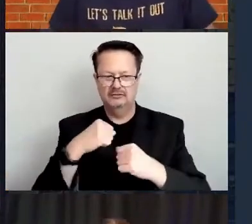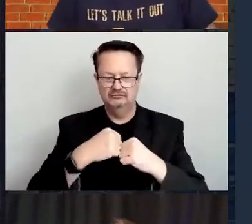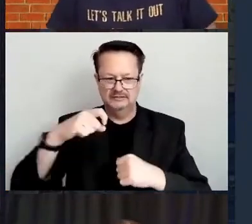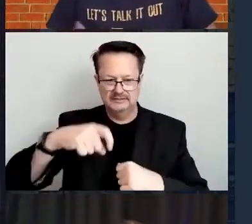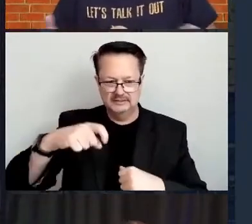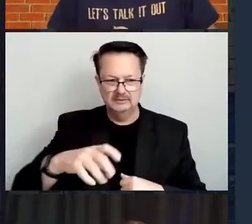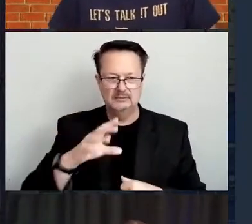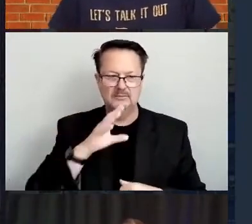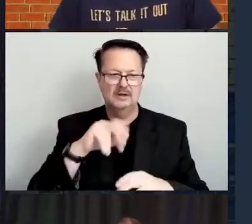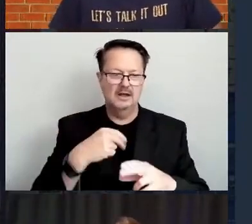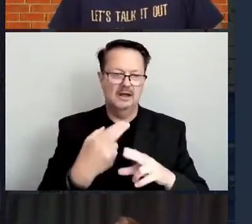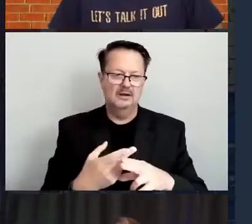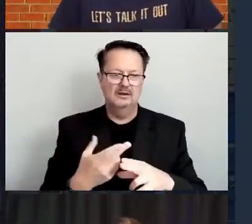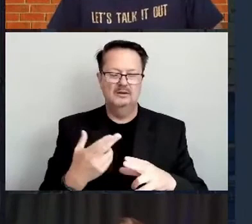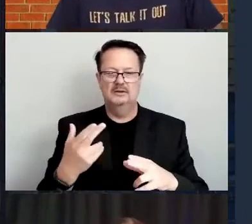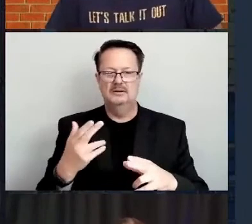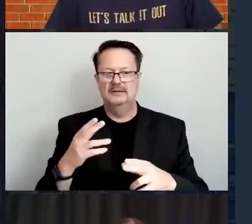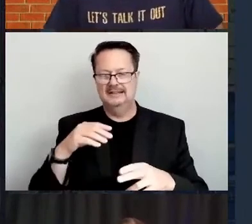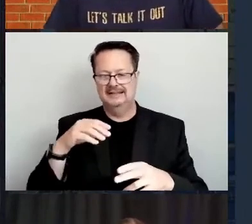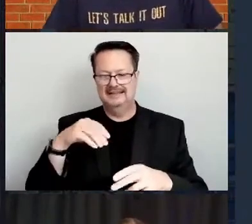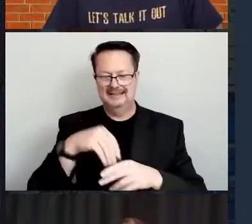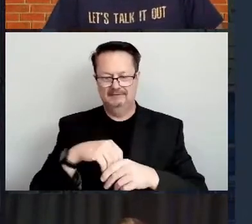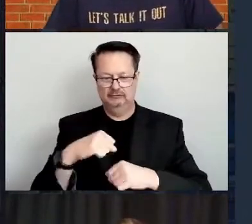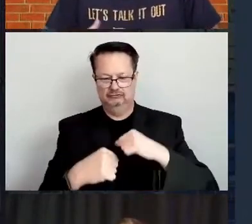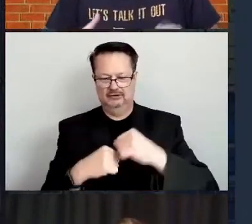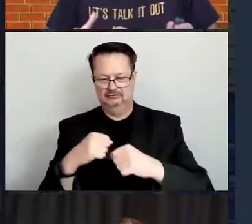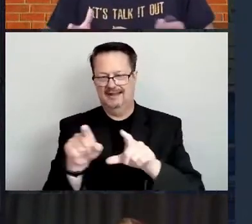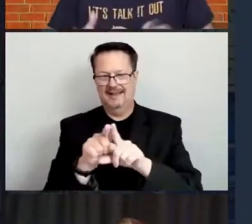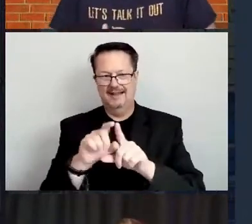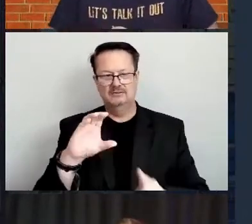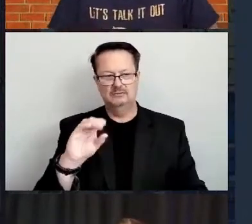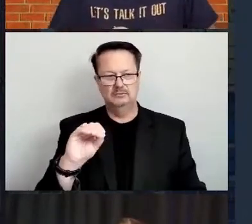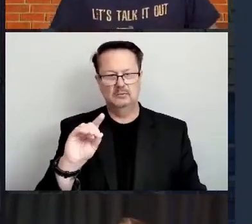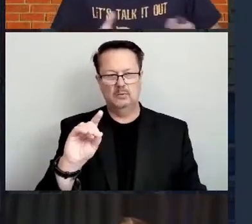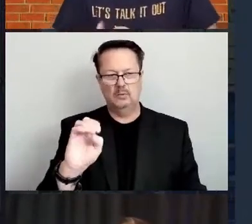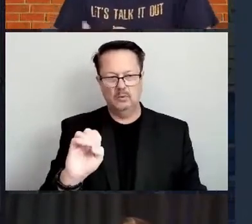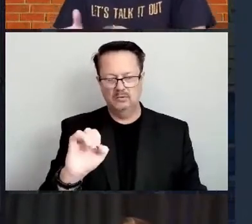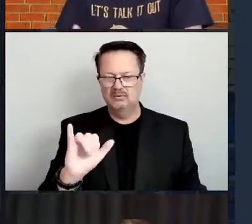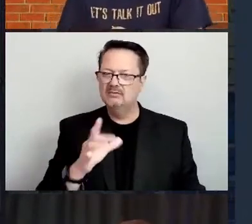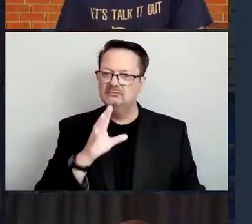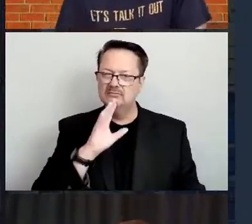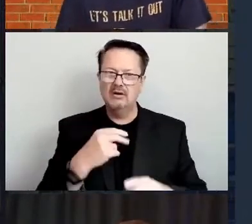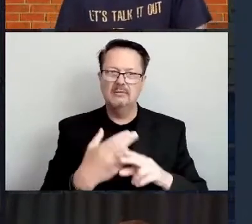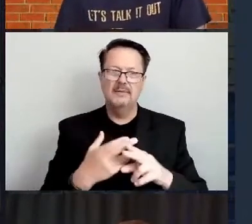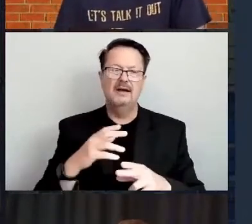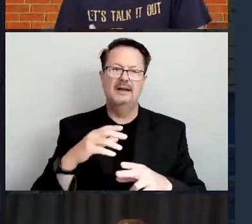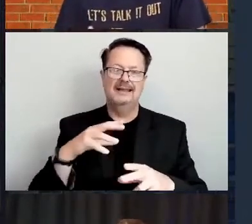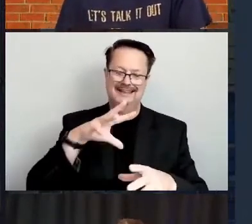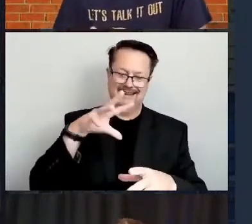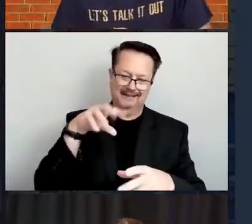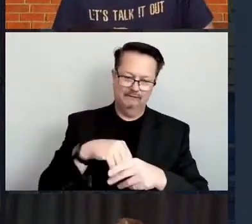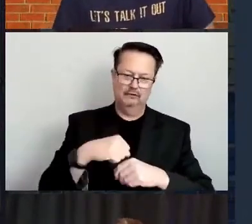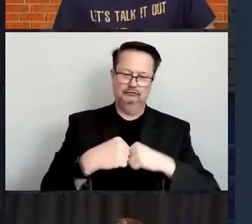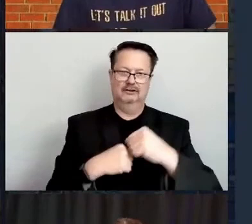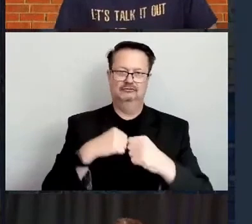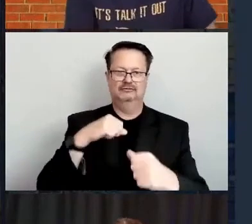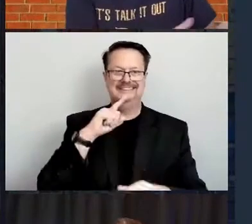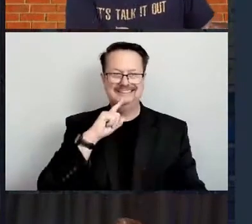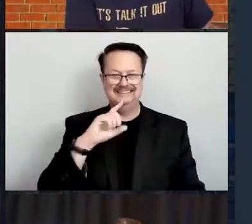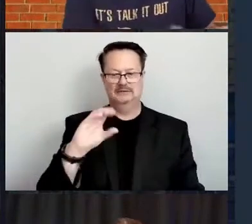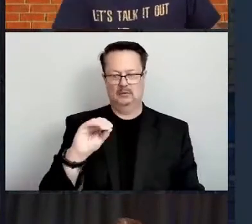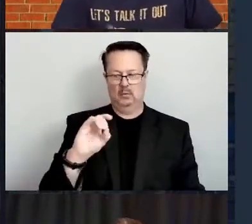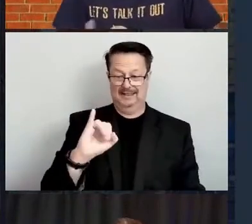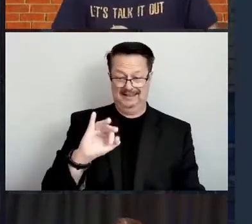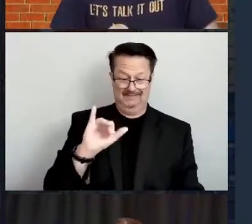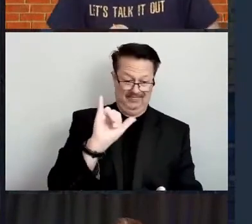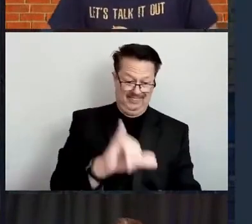talking about infrastructure as code, and let's start talking about infrastructure is code, right? And if infrastructure is